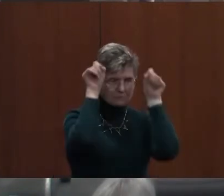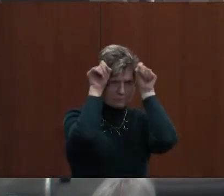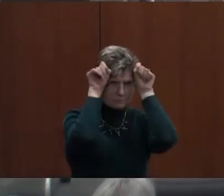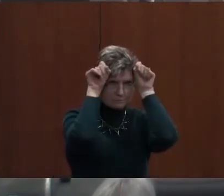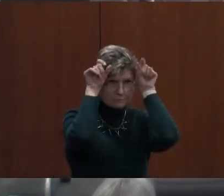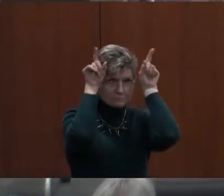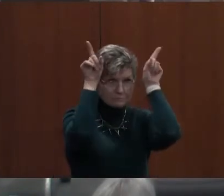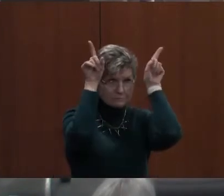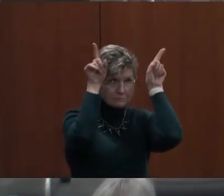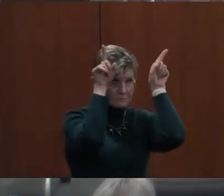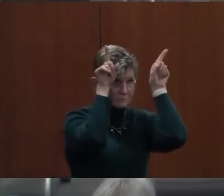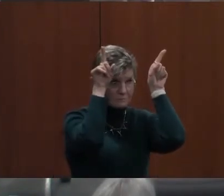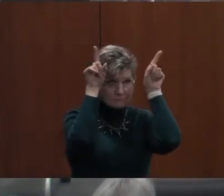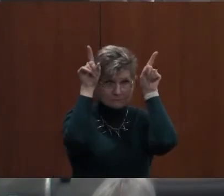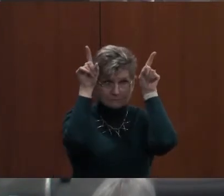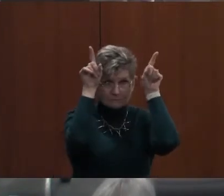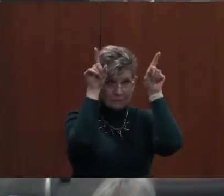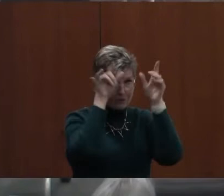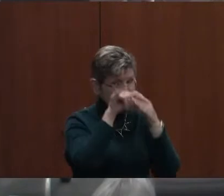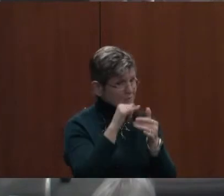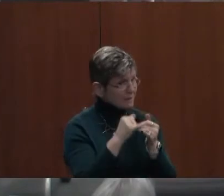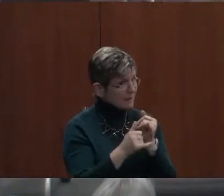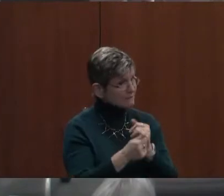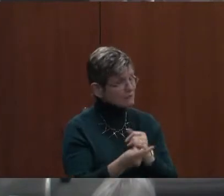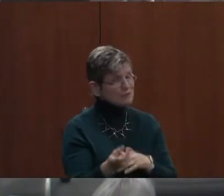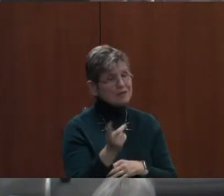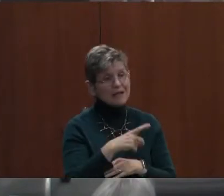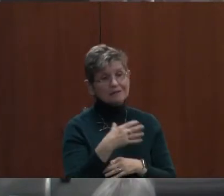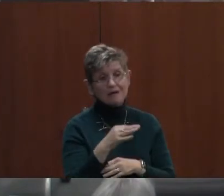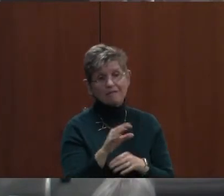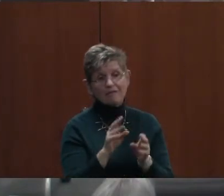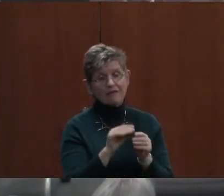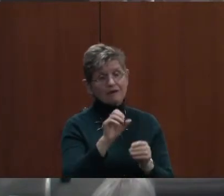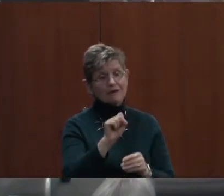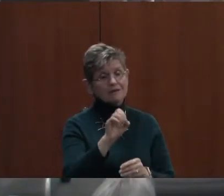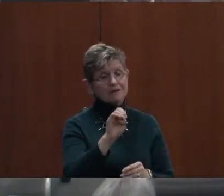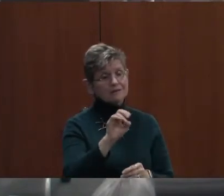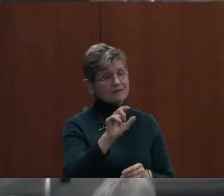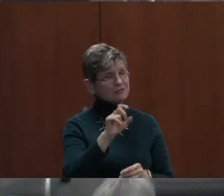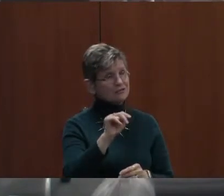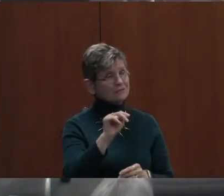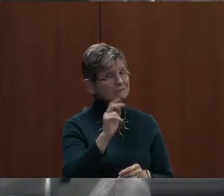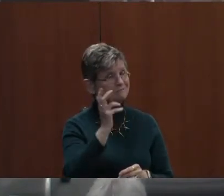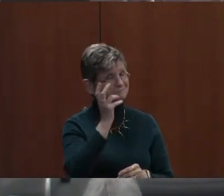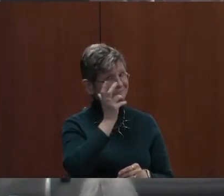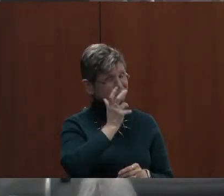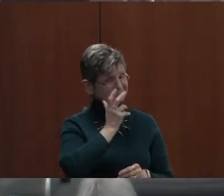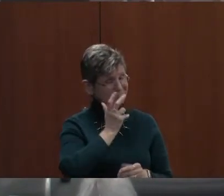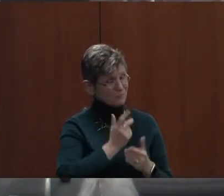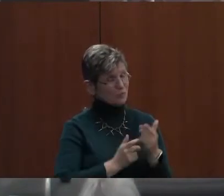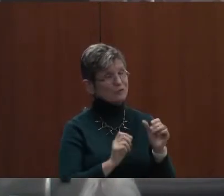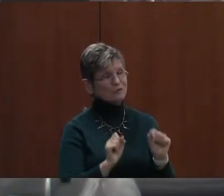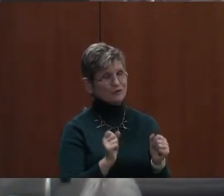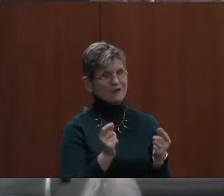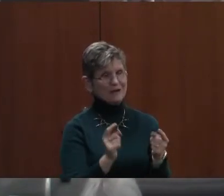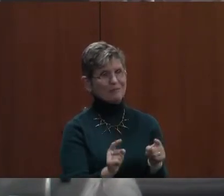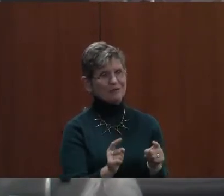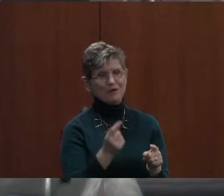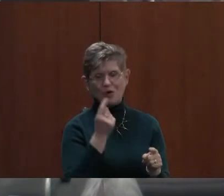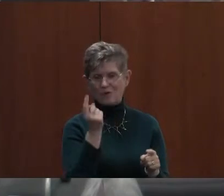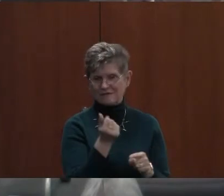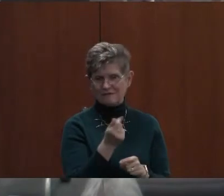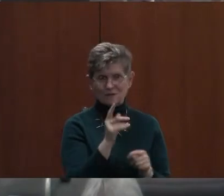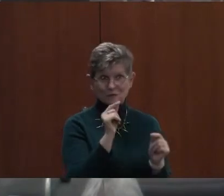up, because those last few days of the session, it's amazing what can happen. There's always a